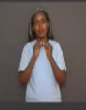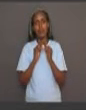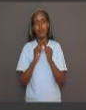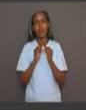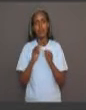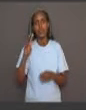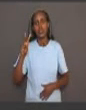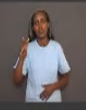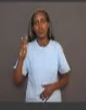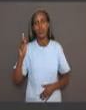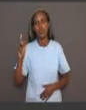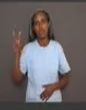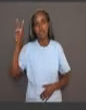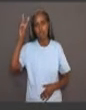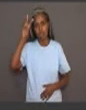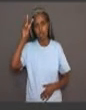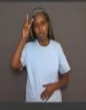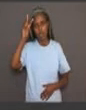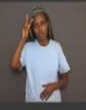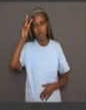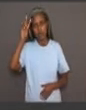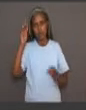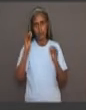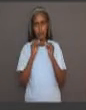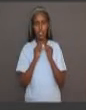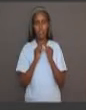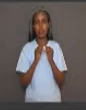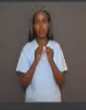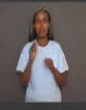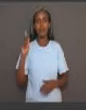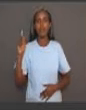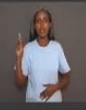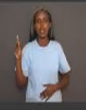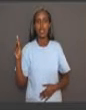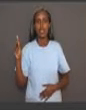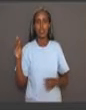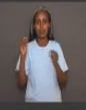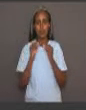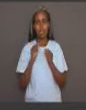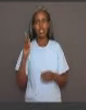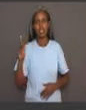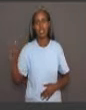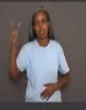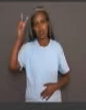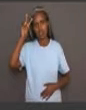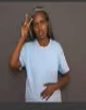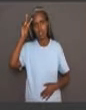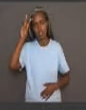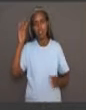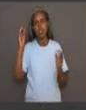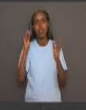plus 2k squared plus k